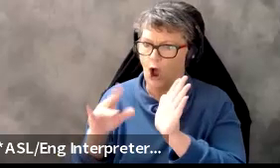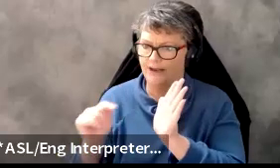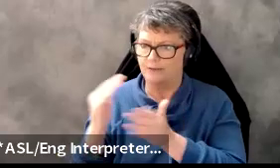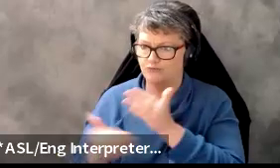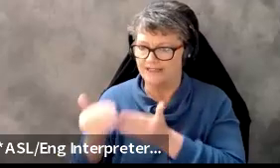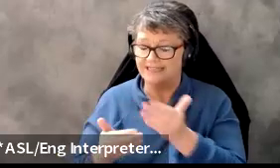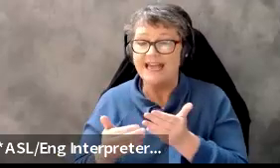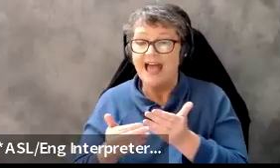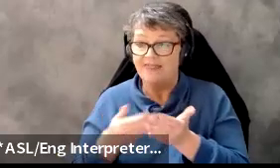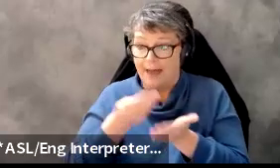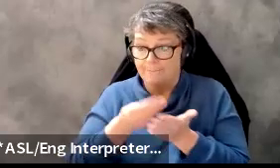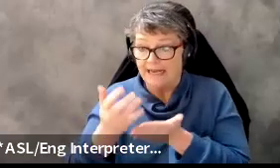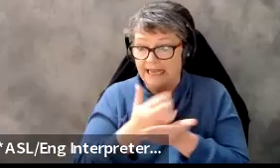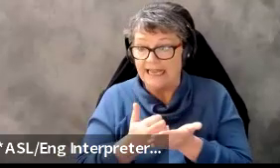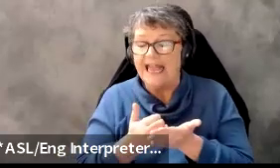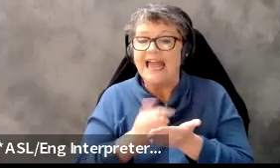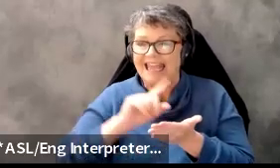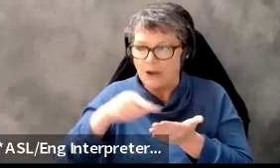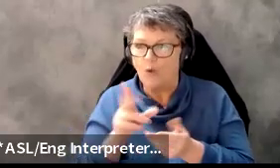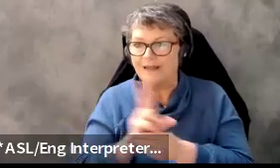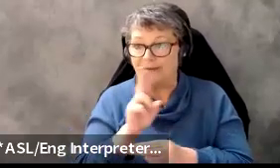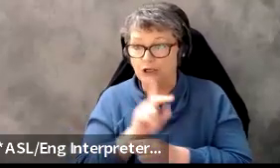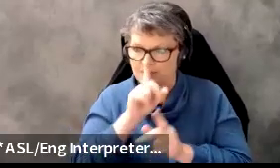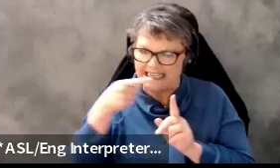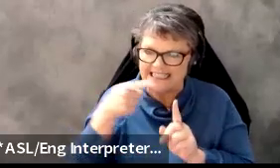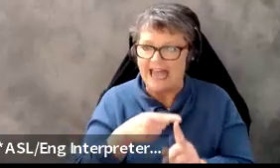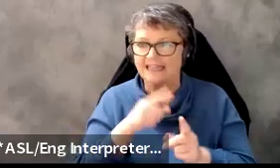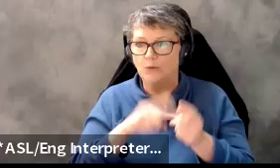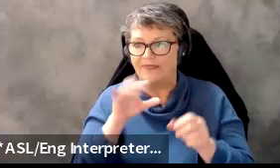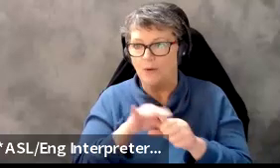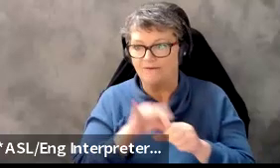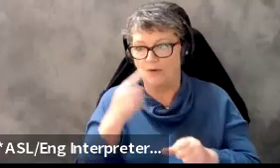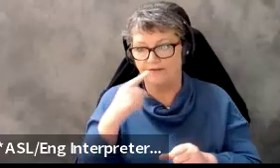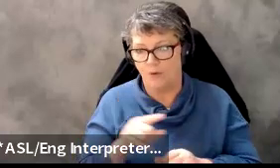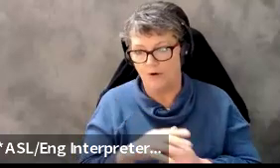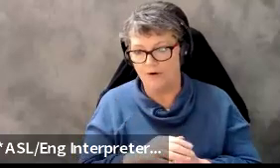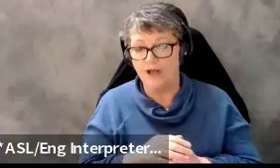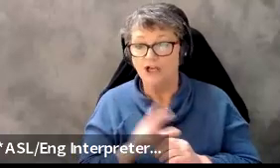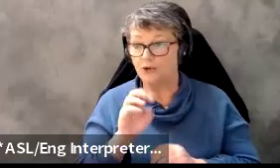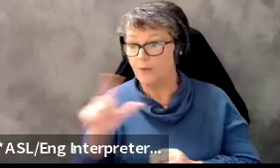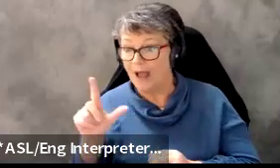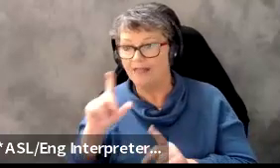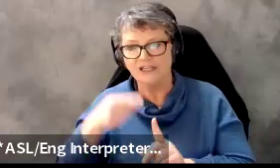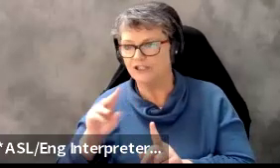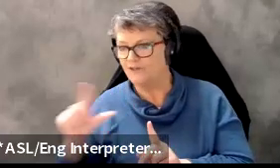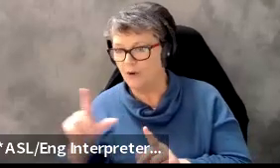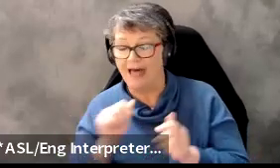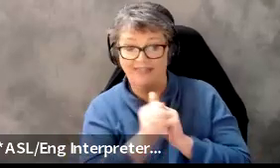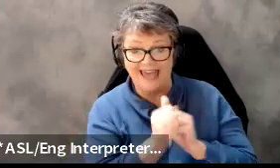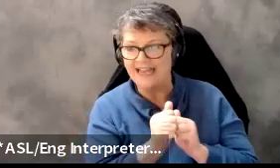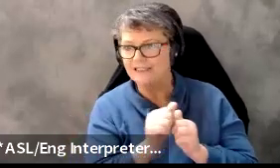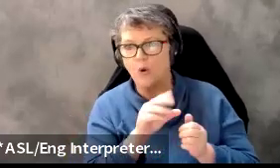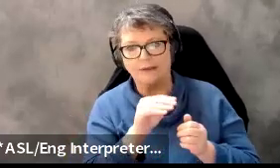used for exactly what they were intended to be used for, exactly what they were voted for. So the well is only for the well, athletics is